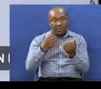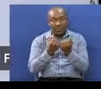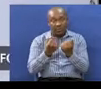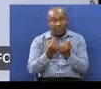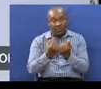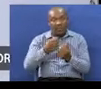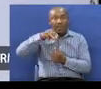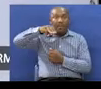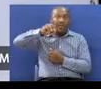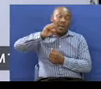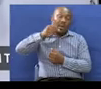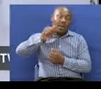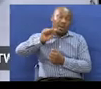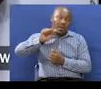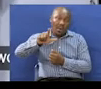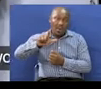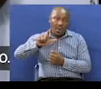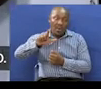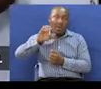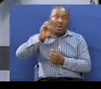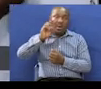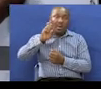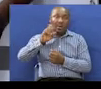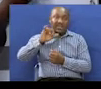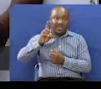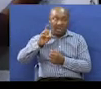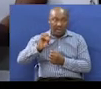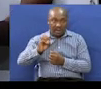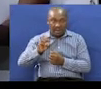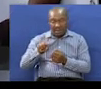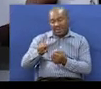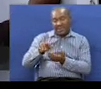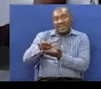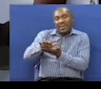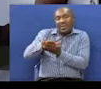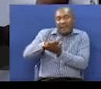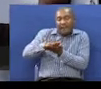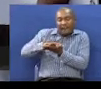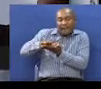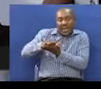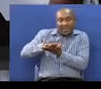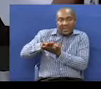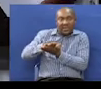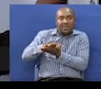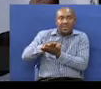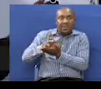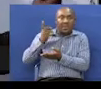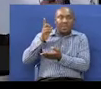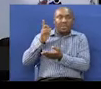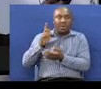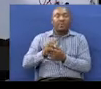metal oxide. Metal oxide. This metal oxide is basic in nature, so it is called the